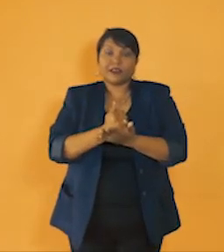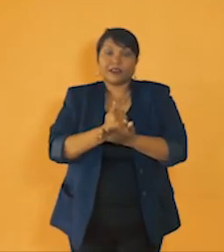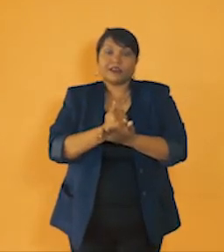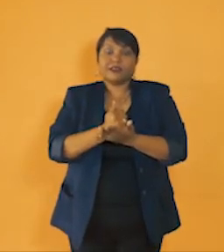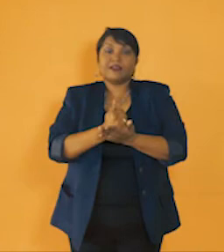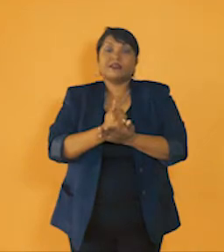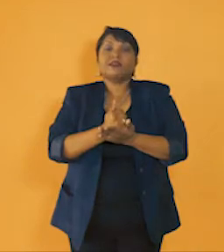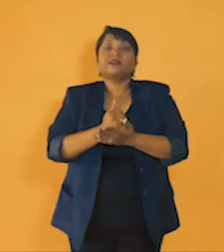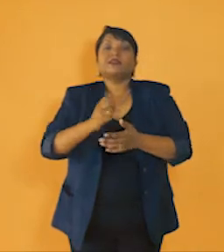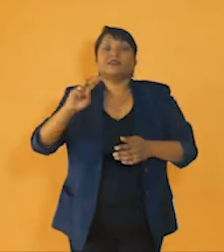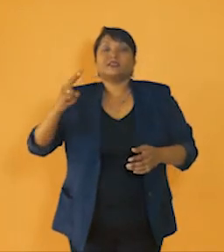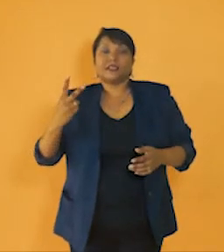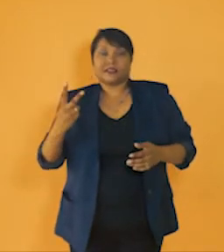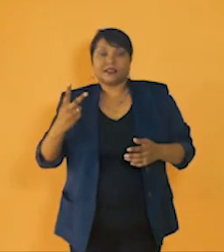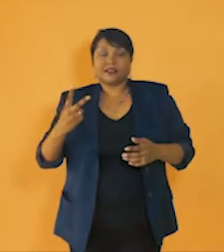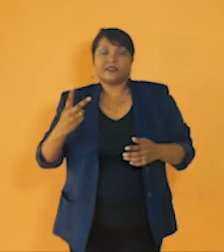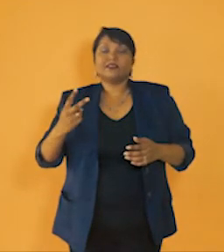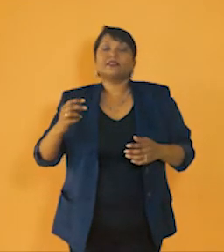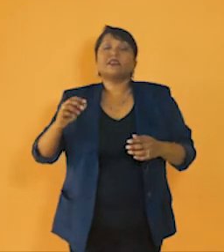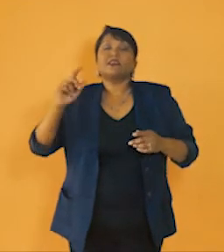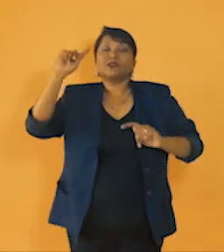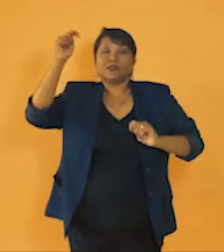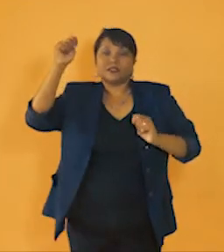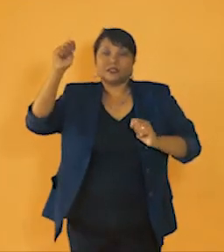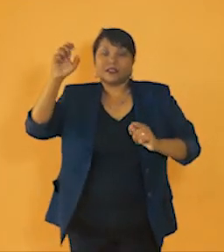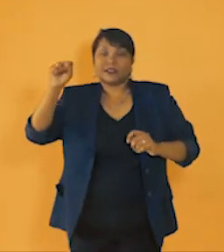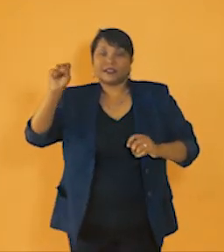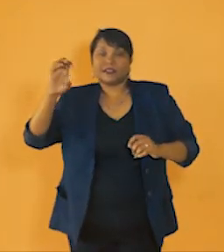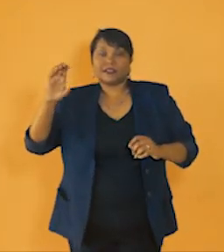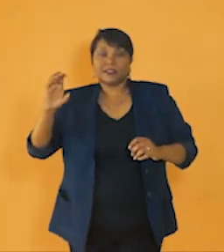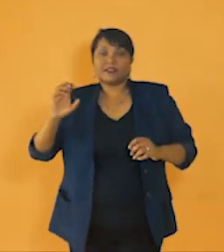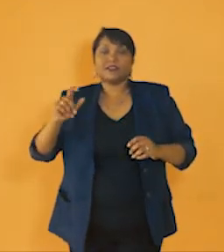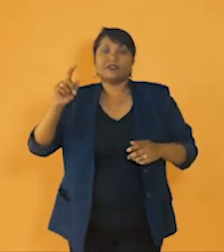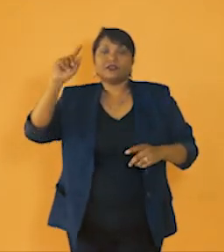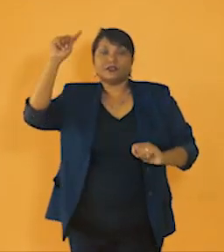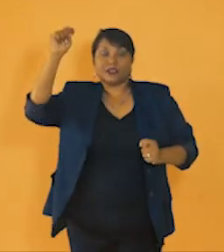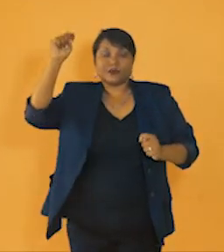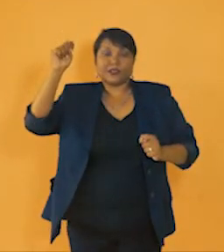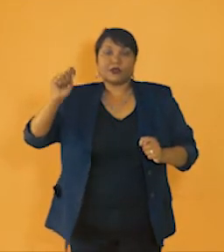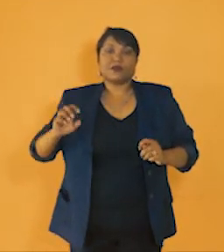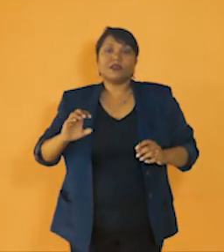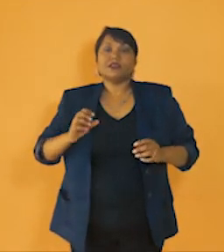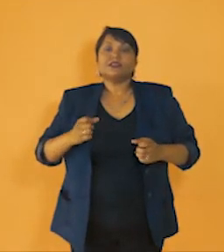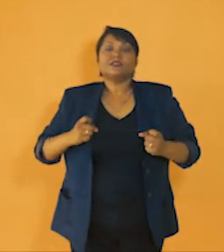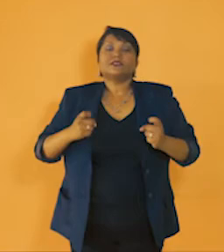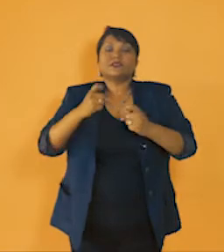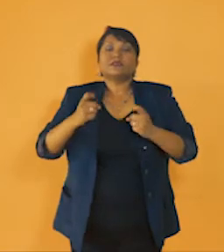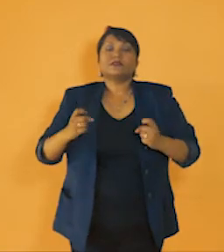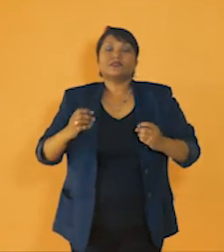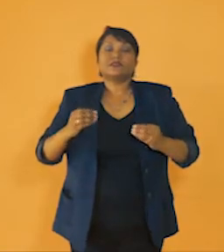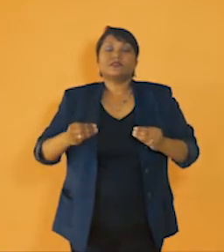the Central Bank, Trinidad and Tobago Securities and Exchange Commission, the